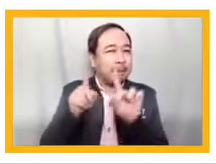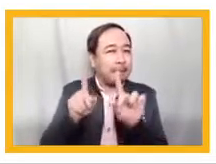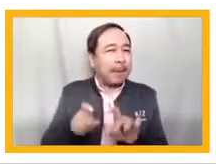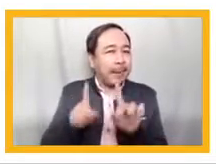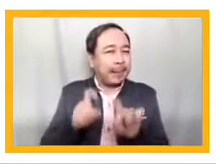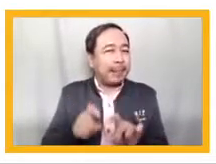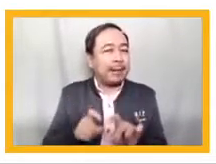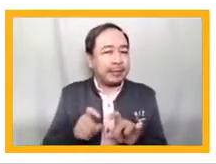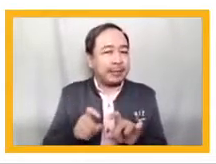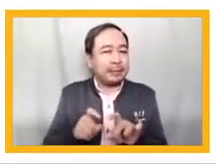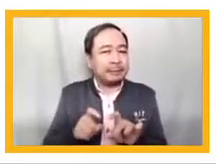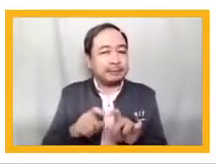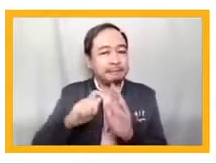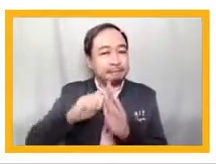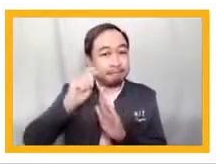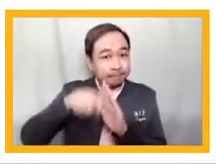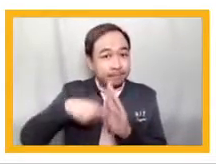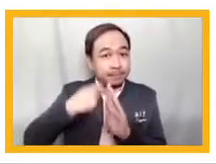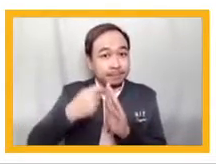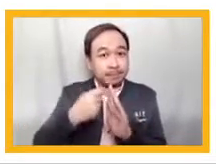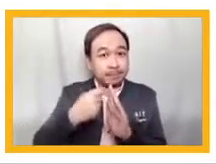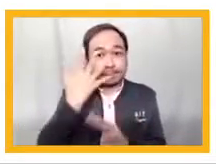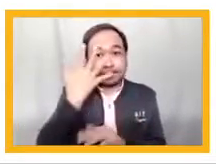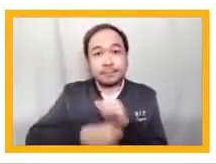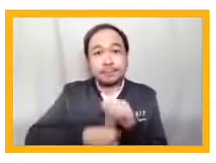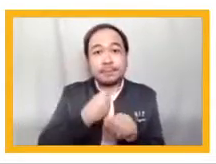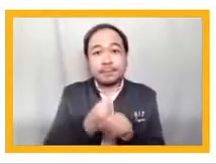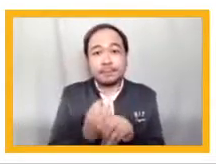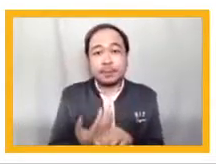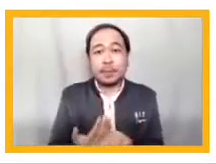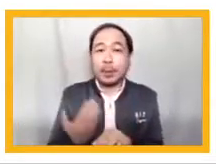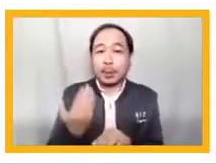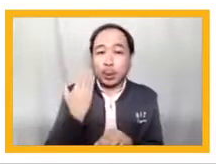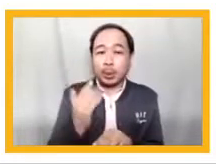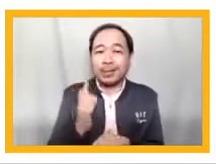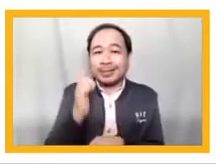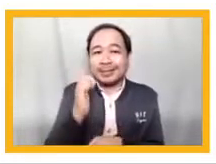5 years ago, the state forum begin that